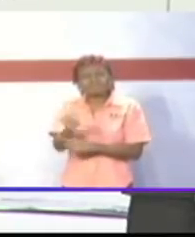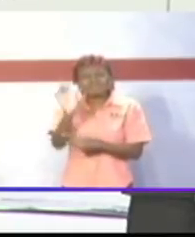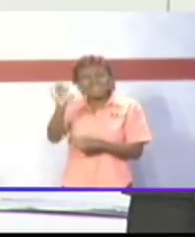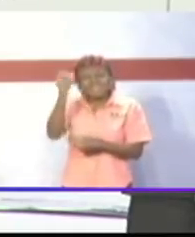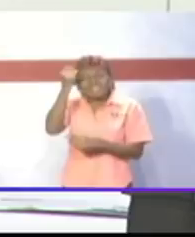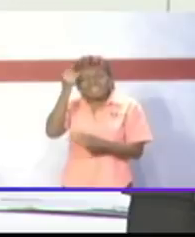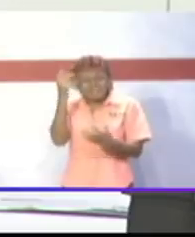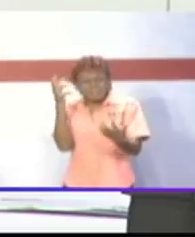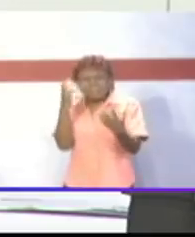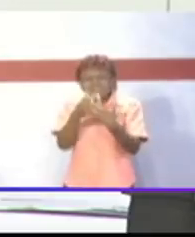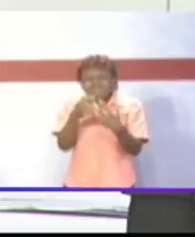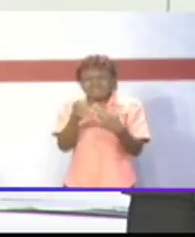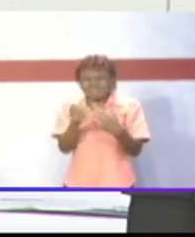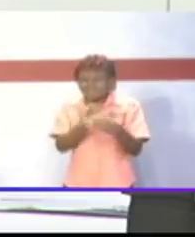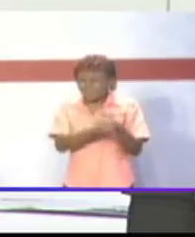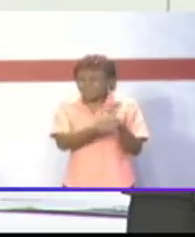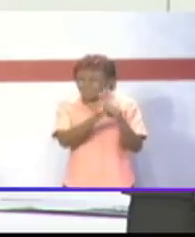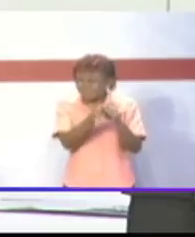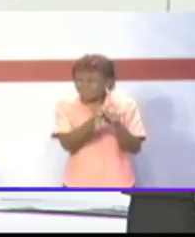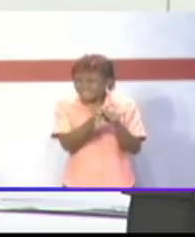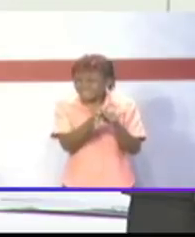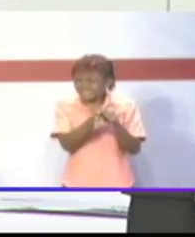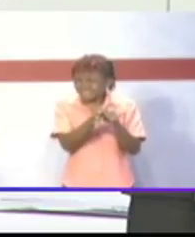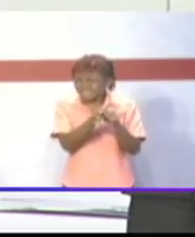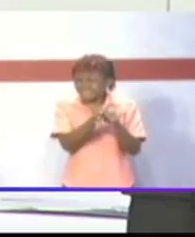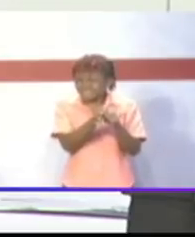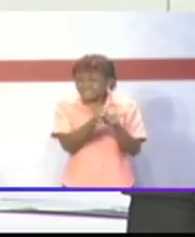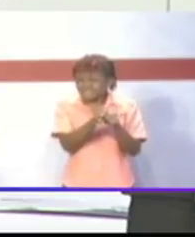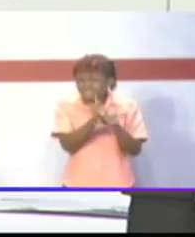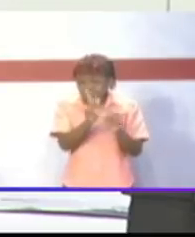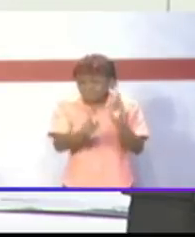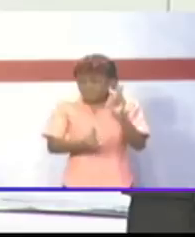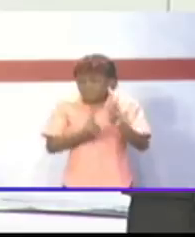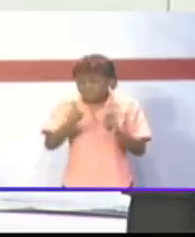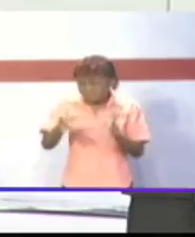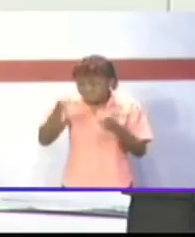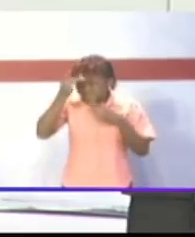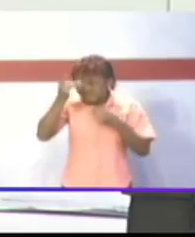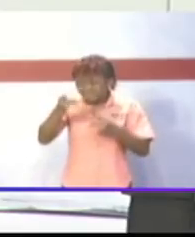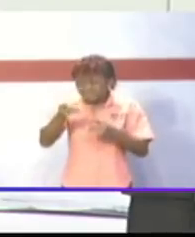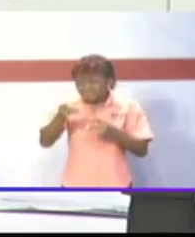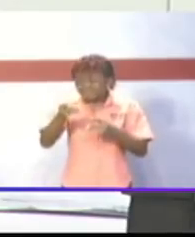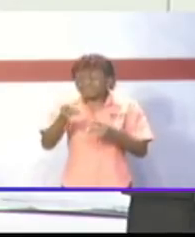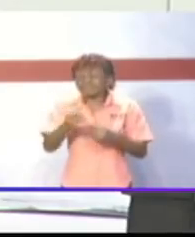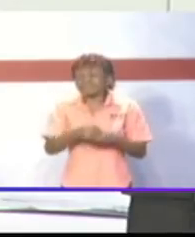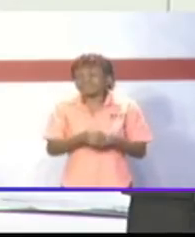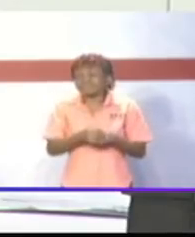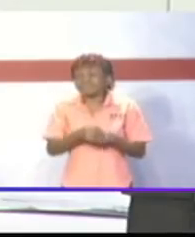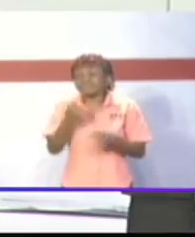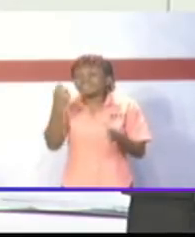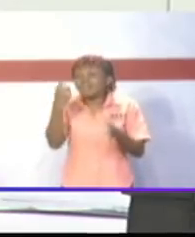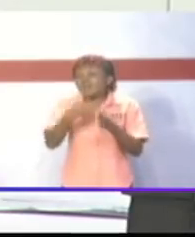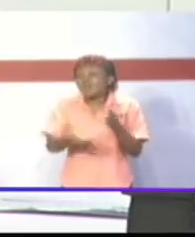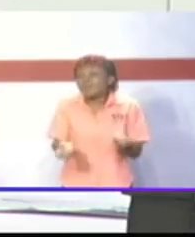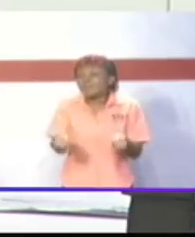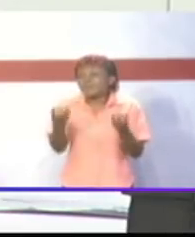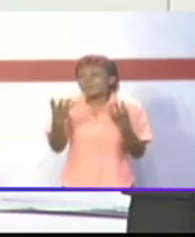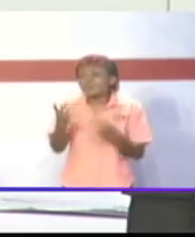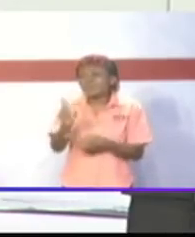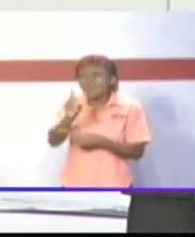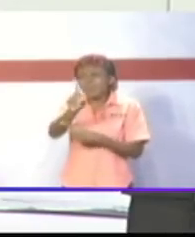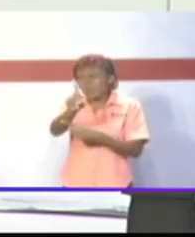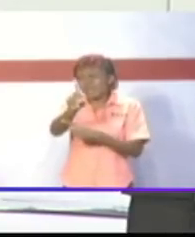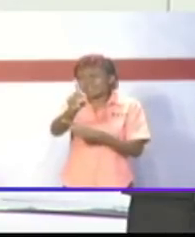to the request made by our ICU doctors and the team led by Dr. Trotman, was approximately 1.8 million